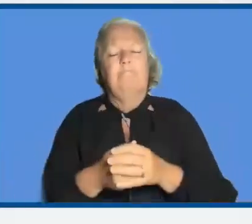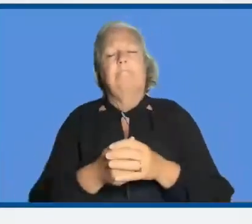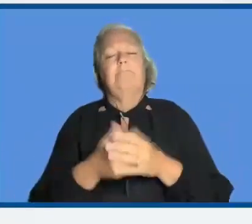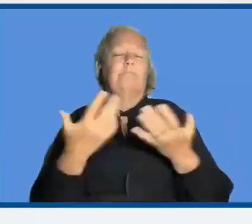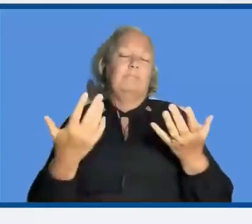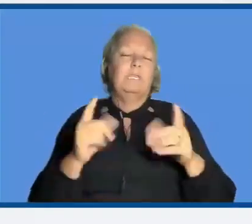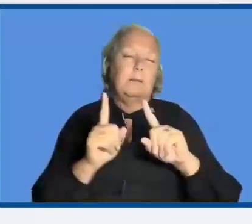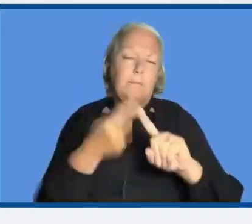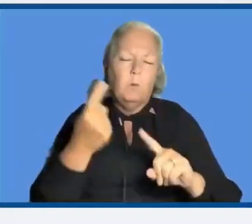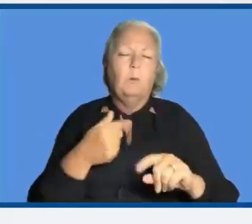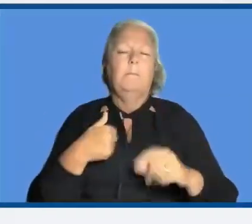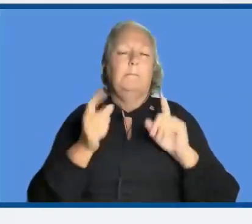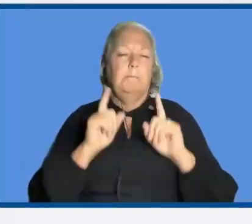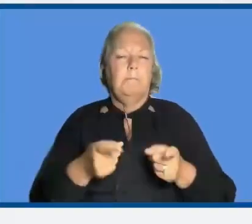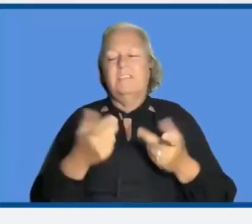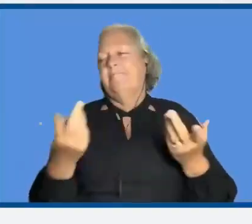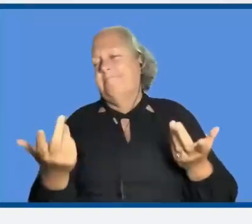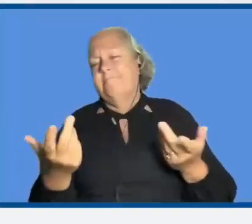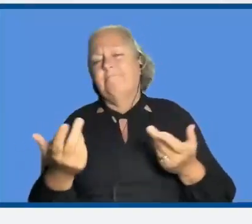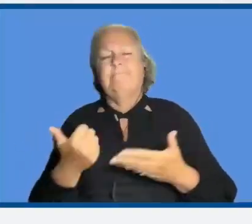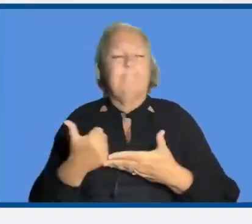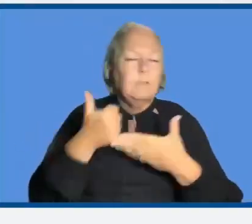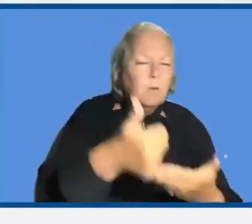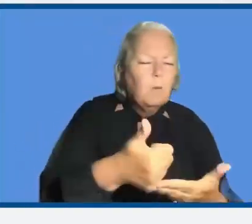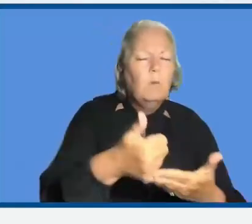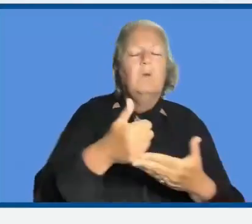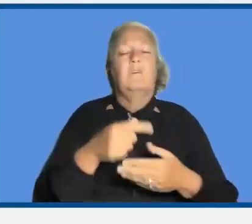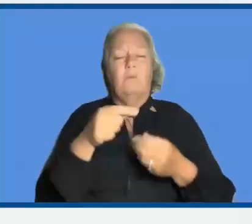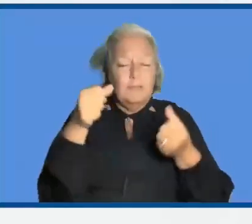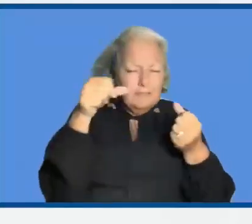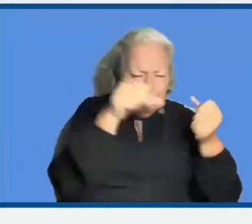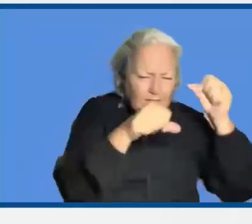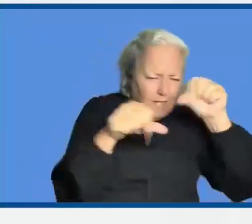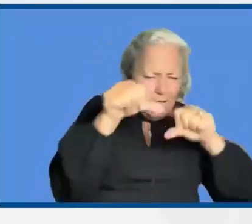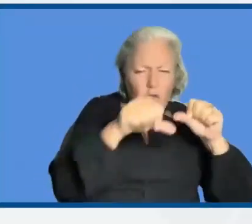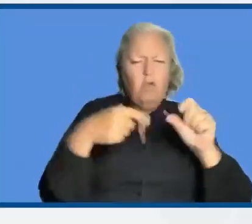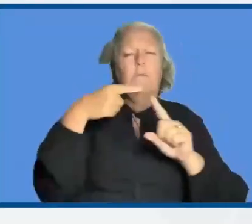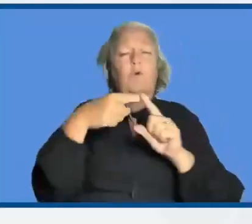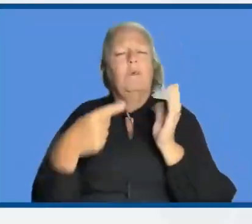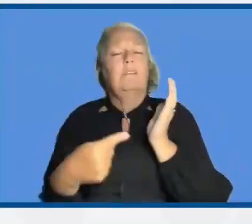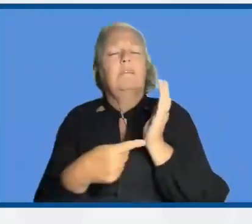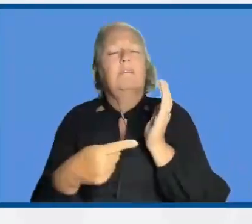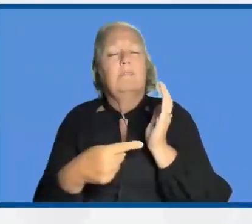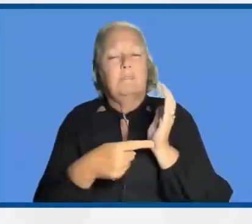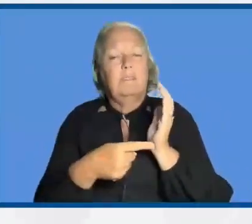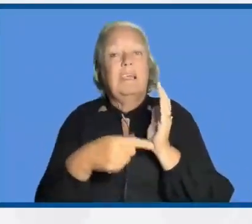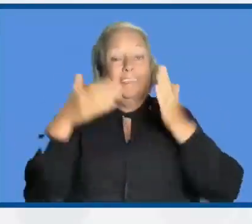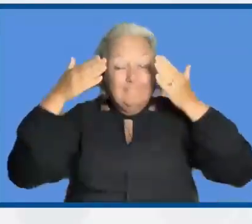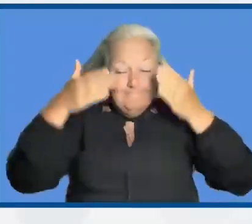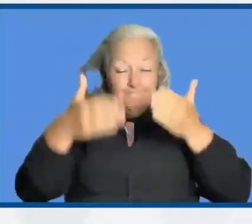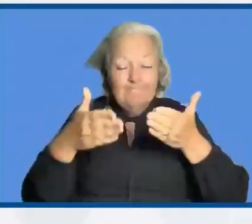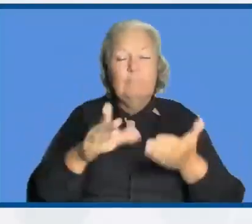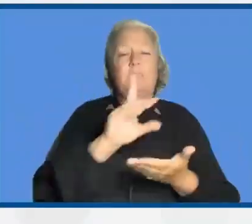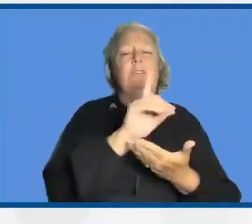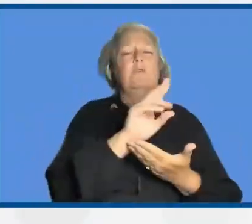foster support and resources in science and technology for disaster risk reduction. But we also need